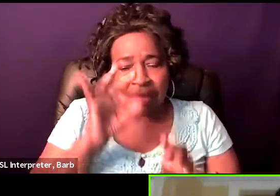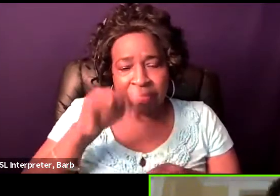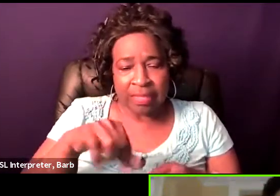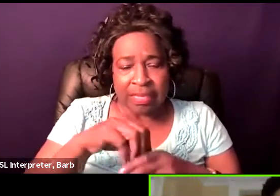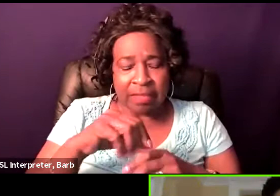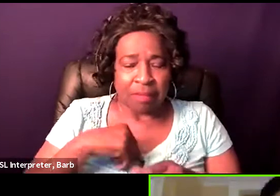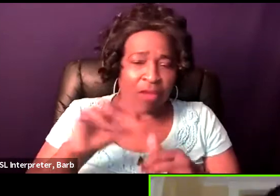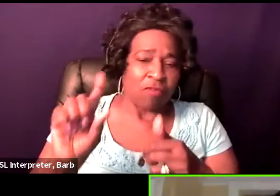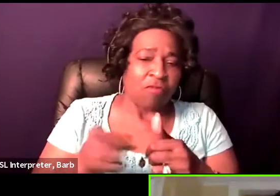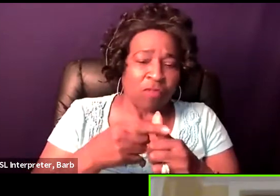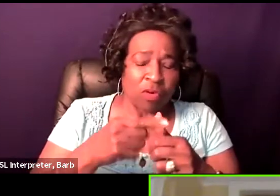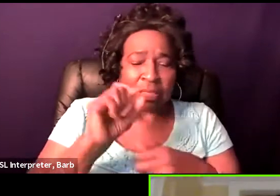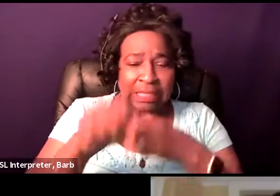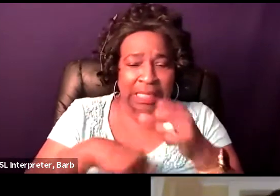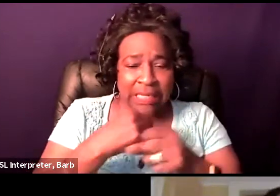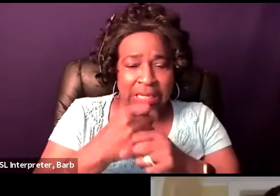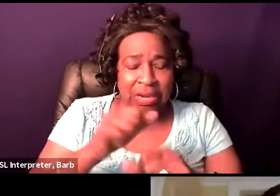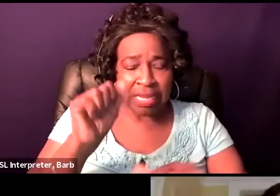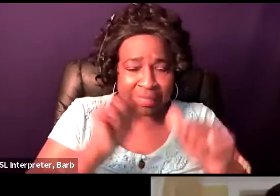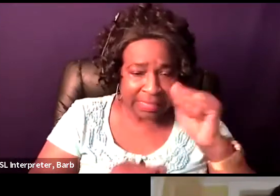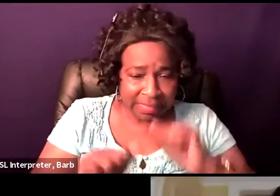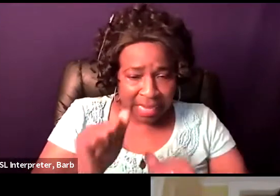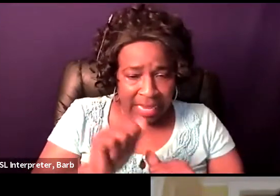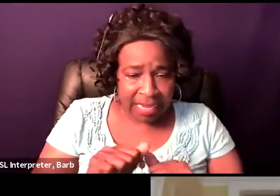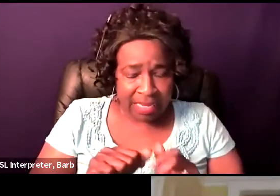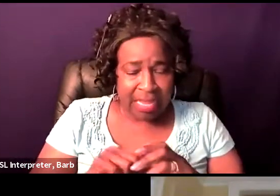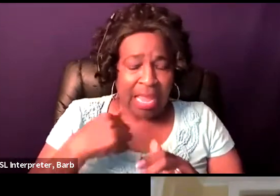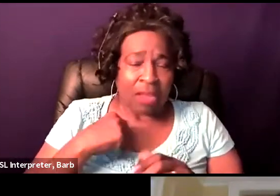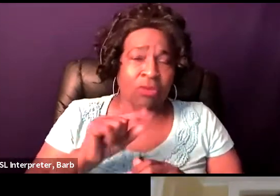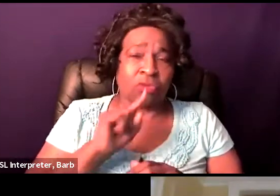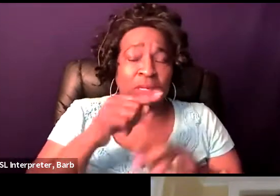bright-eyed and optimistic.